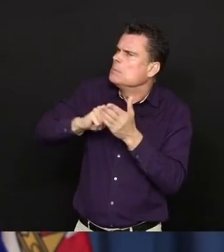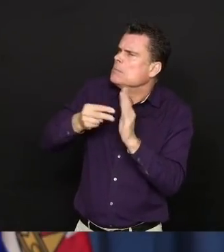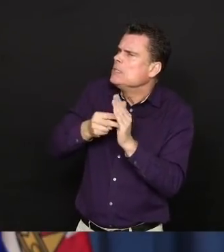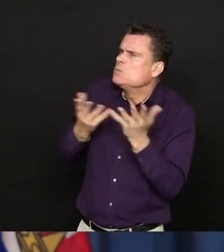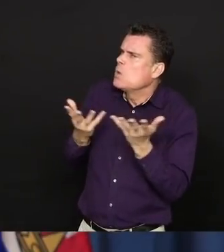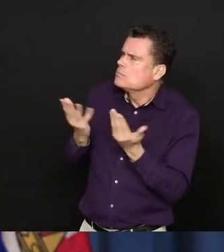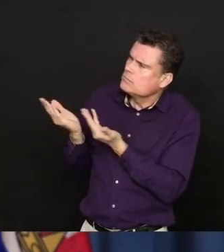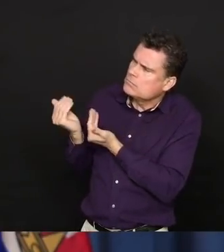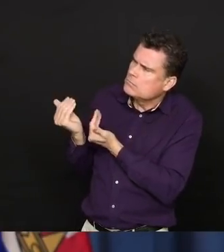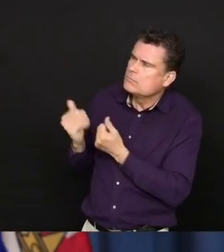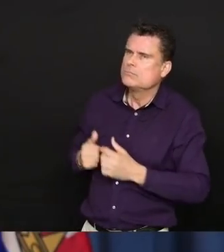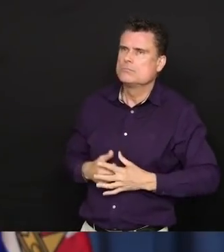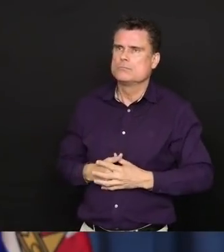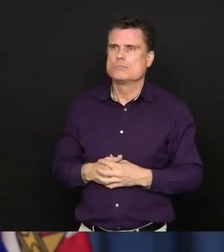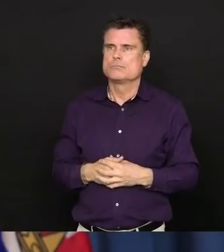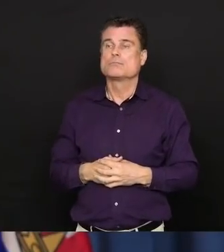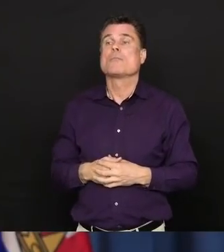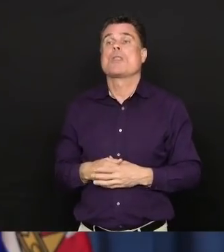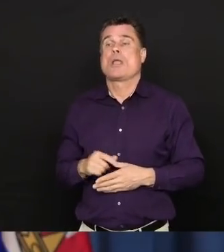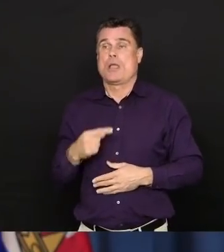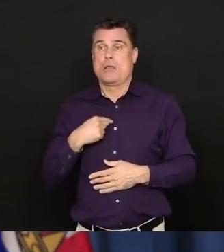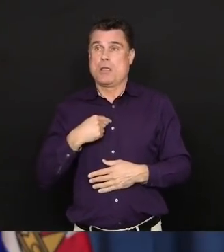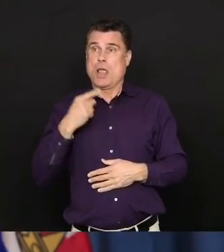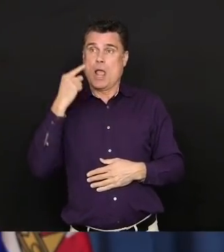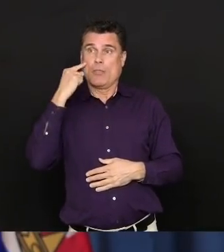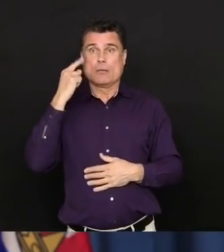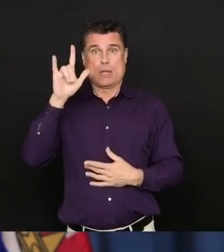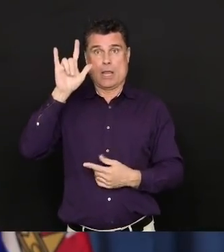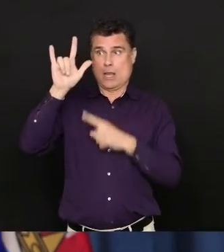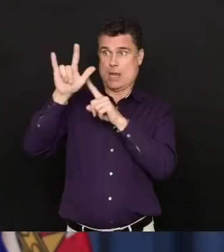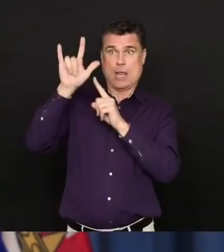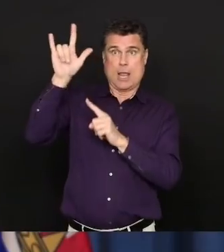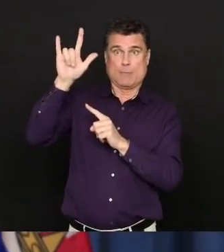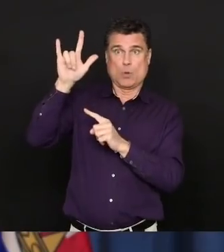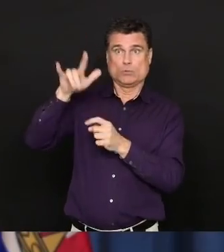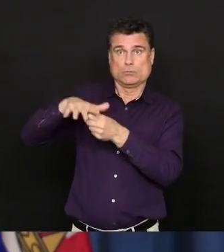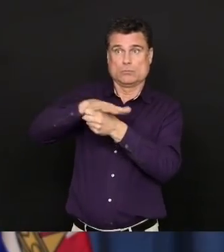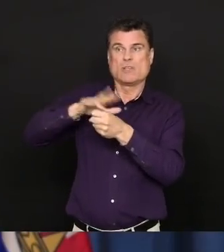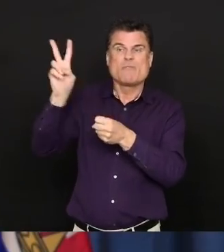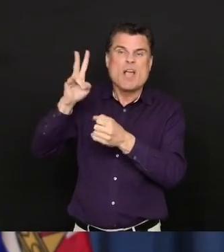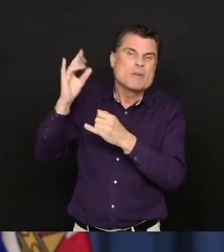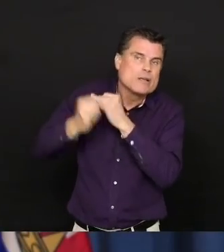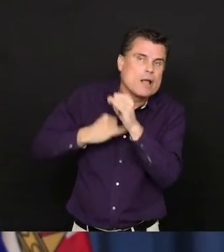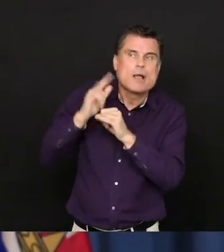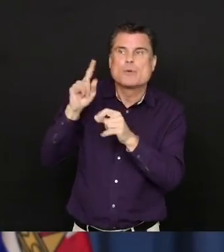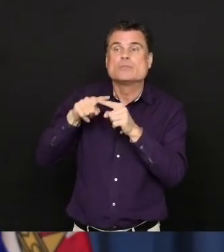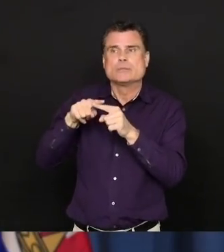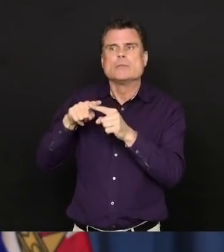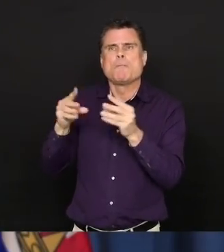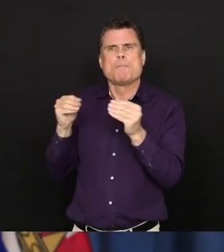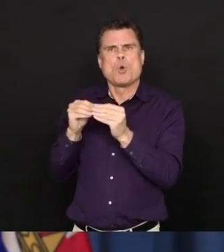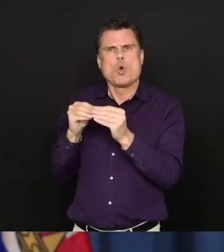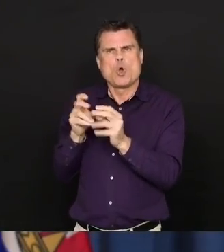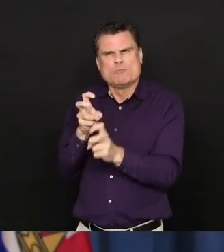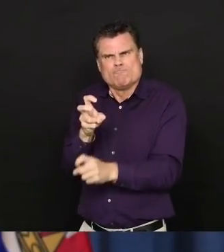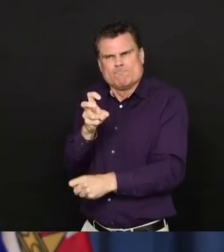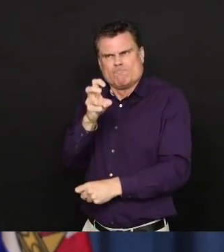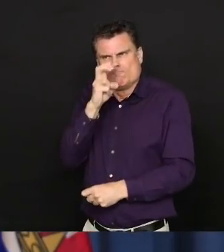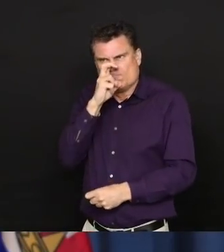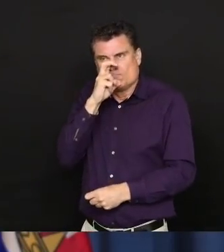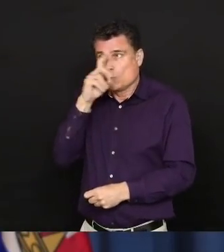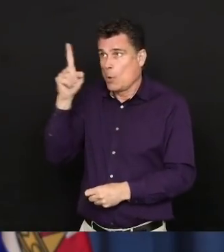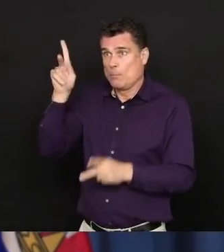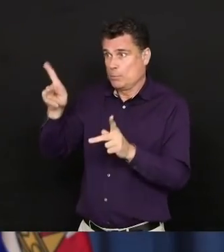presence and response at airports. We should see no diminution, it seems to me, in the response that we've seen